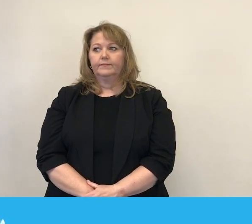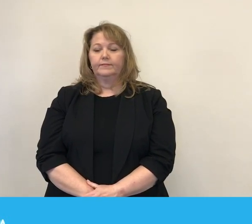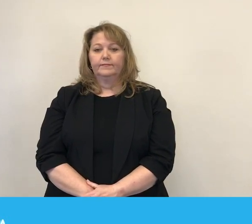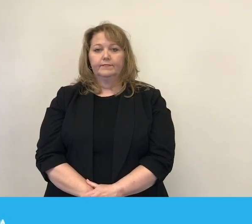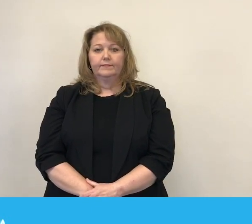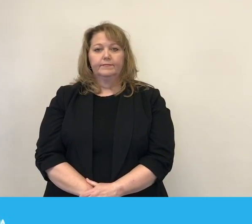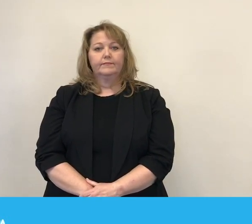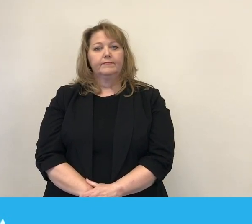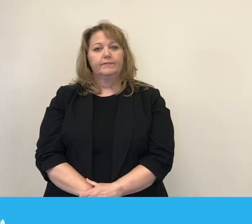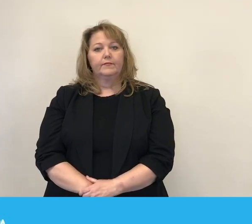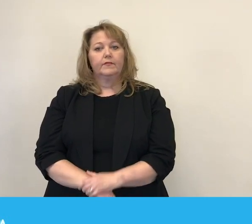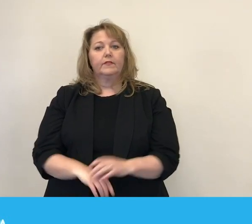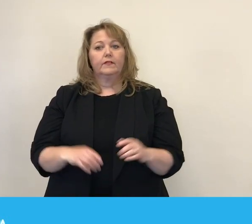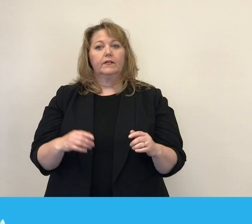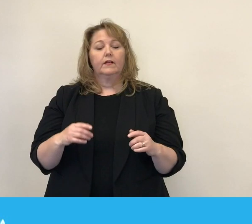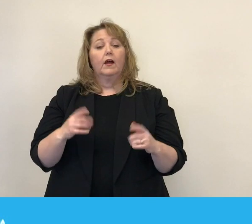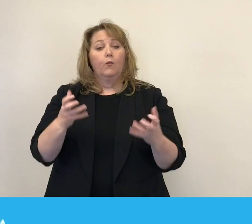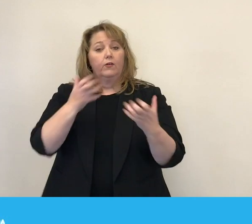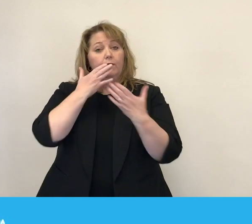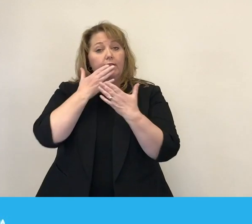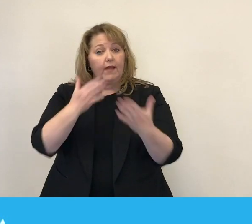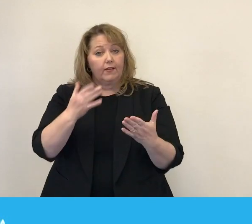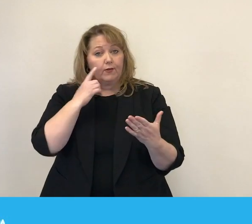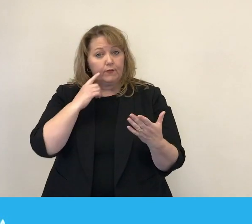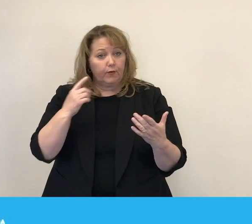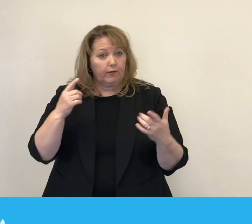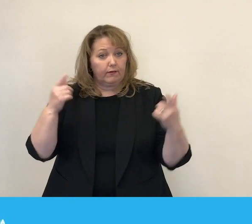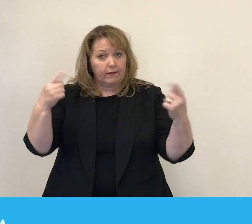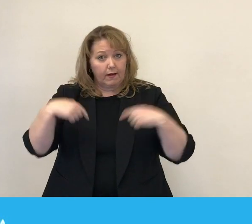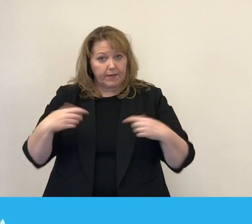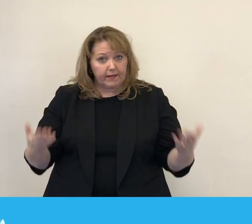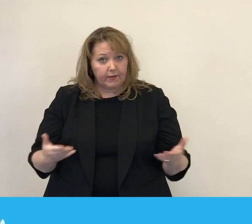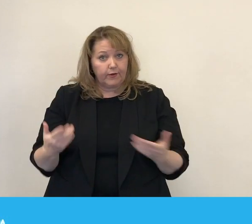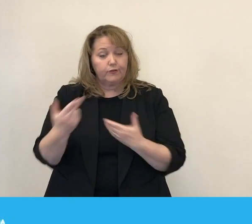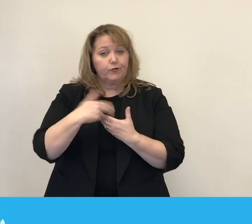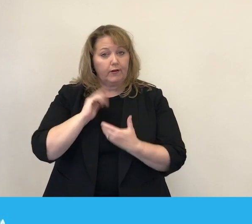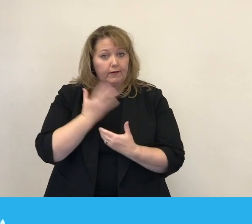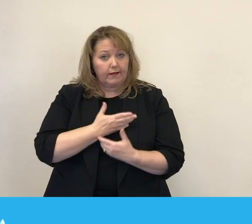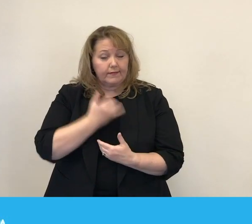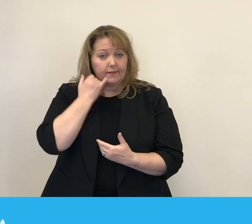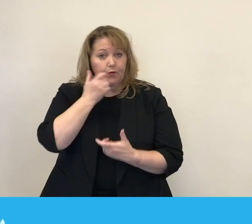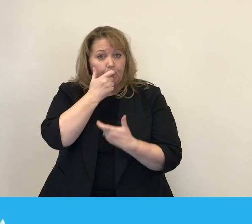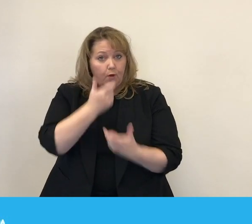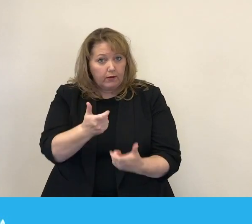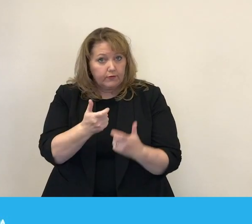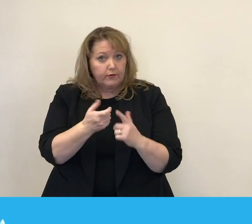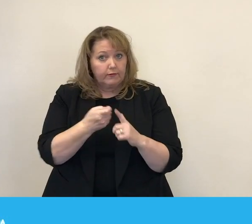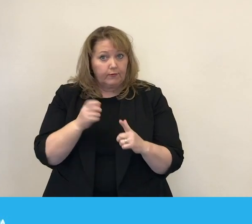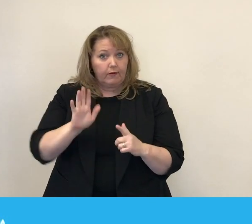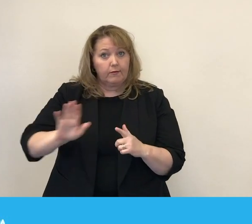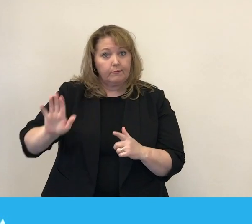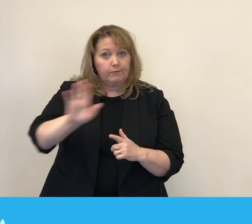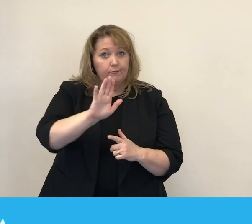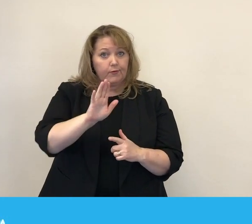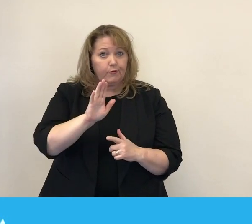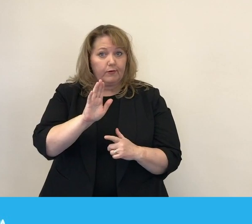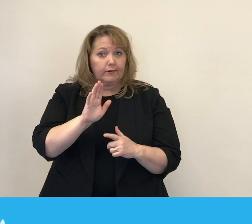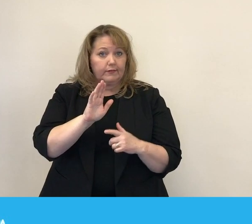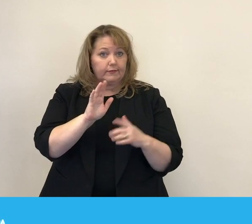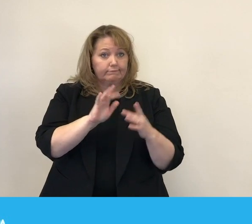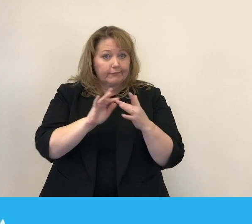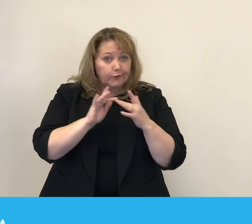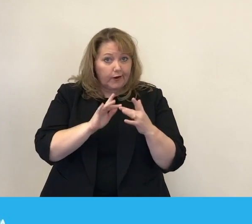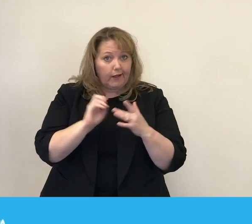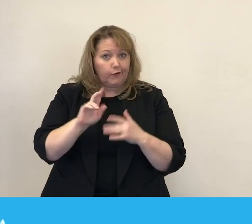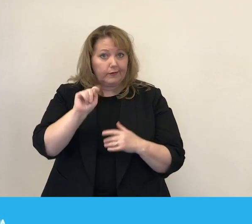Excuse me. Good evening. Thank you all for being here and joining us. Those of you that are watching us being live streamed or on the TV or what